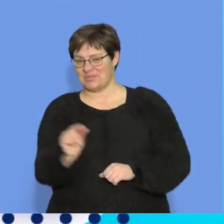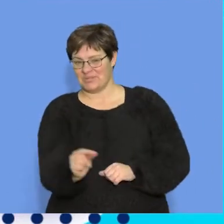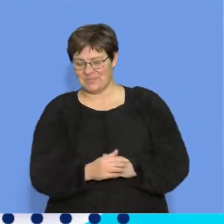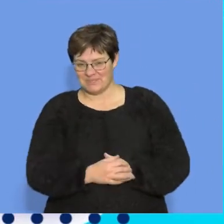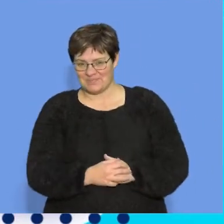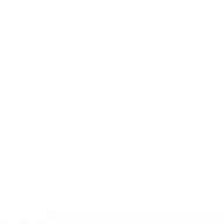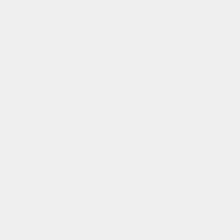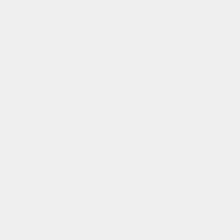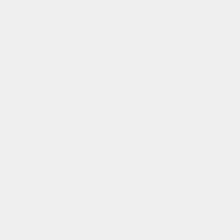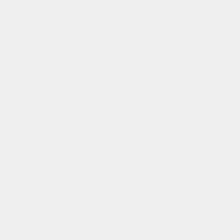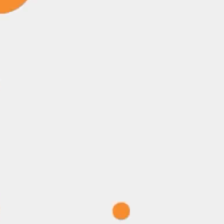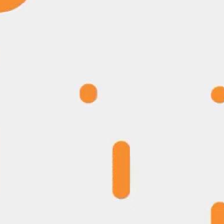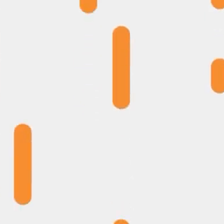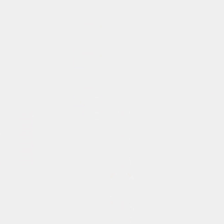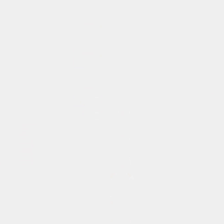break.